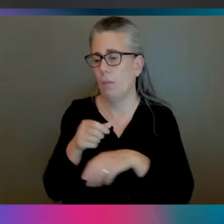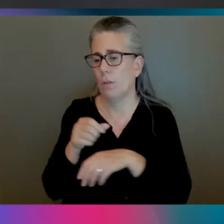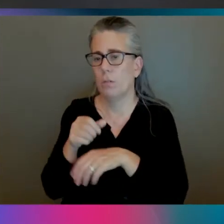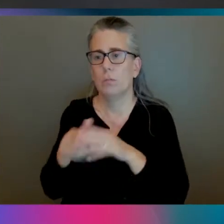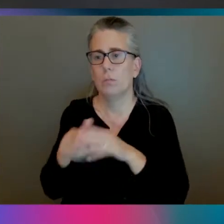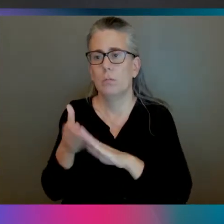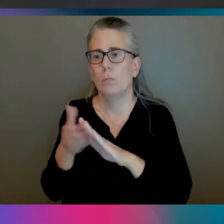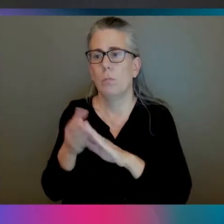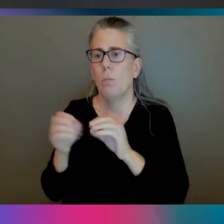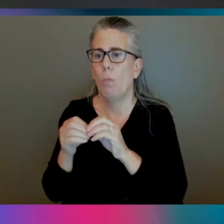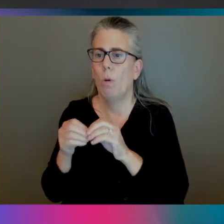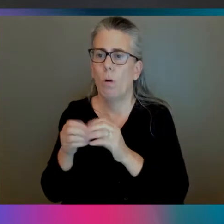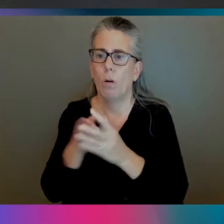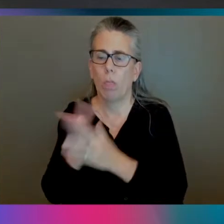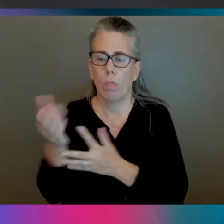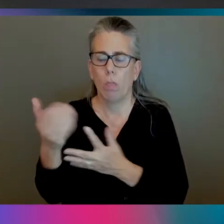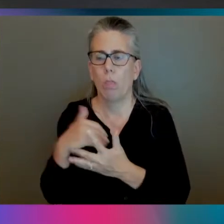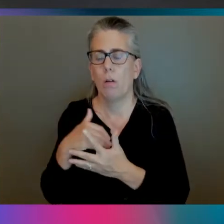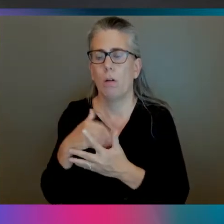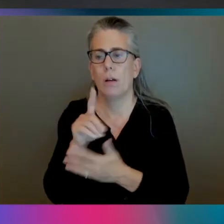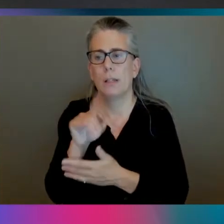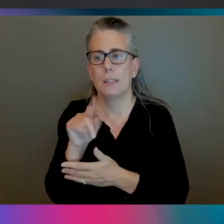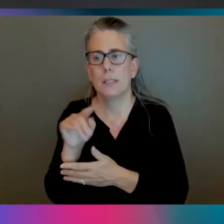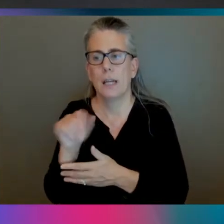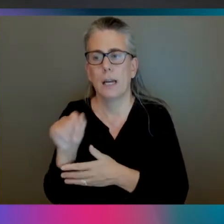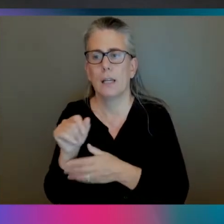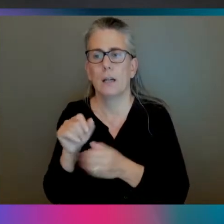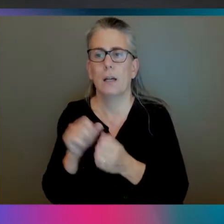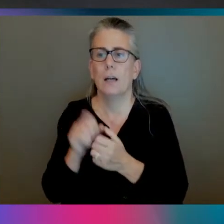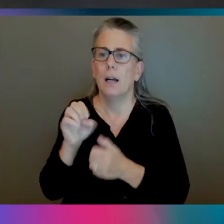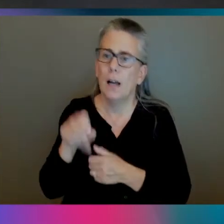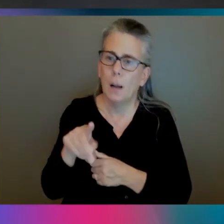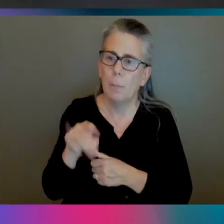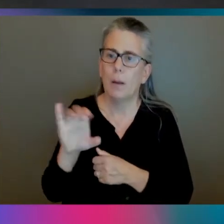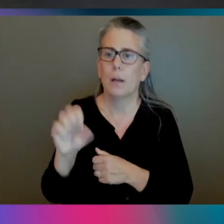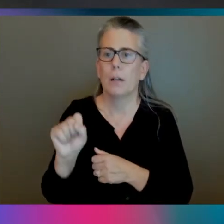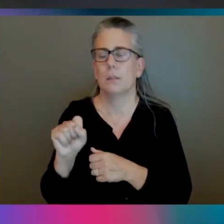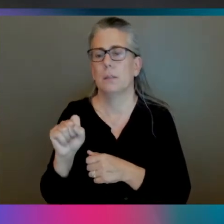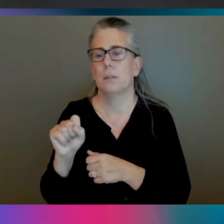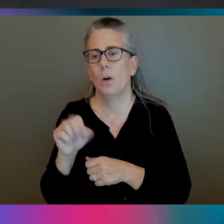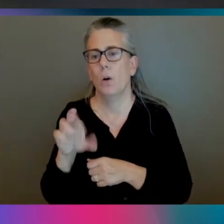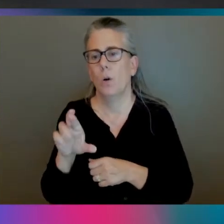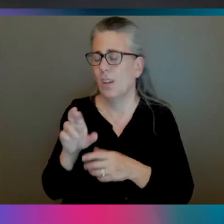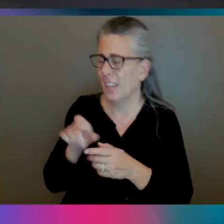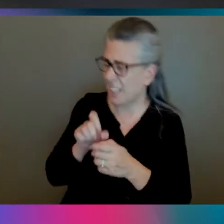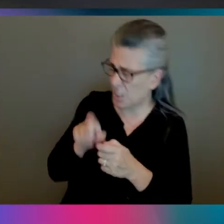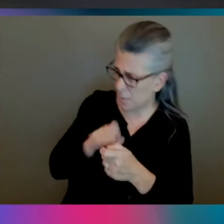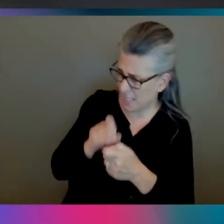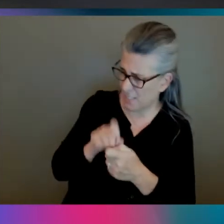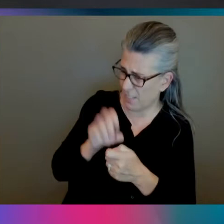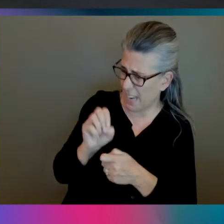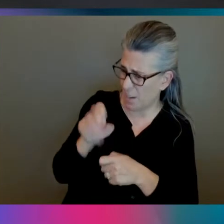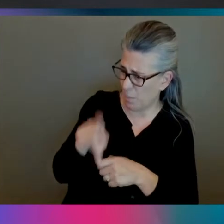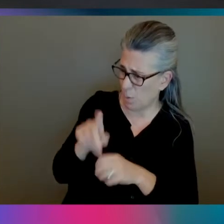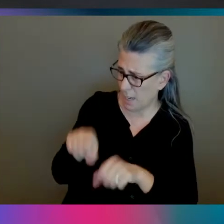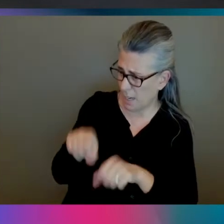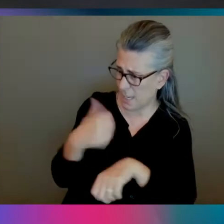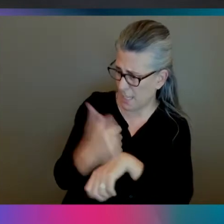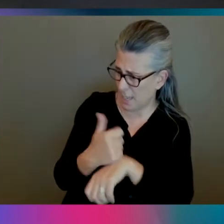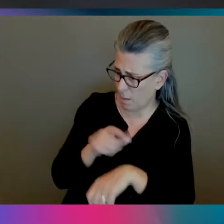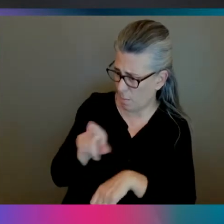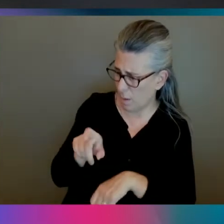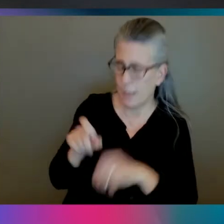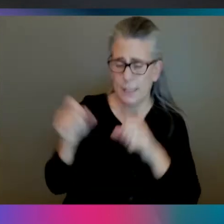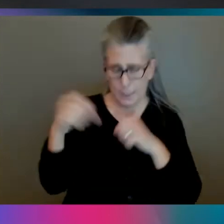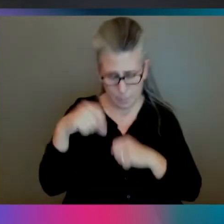through the data, like epics, through the And with the A/B data. testing, can I send it to like a specific endpoint if I wanted to? Yeah, so Okay. one of the things that we can do